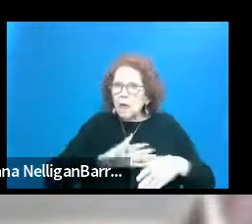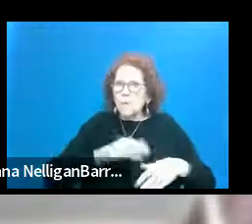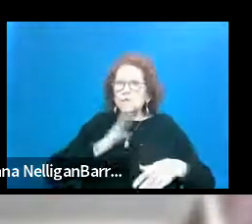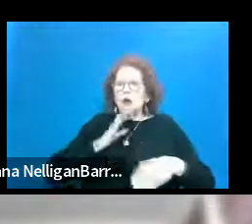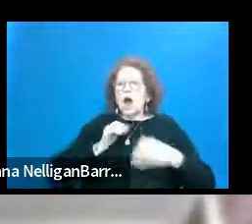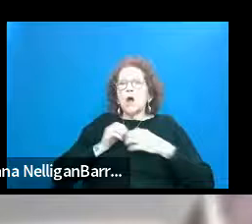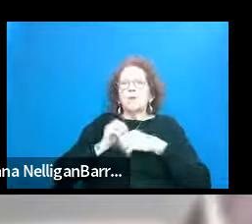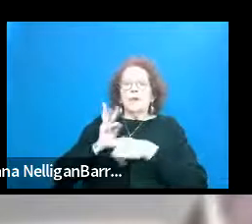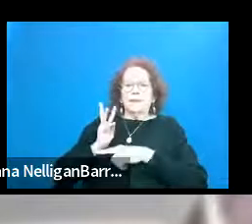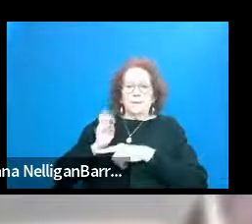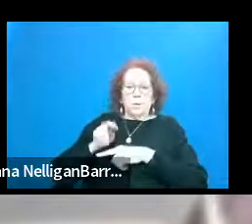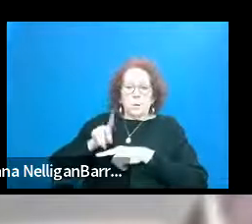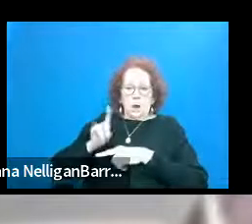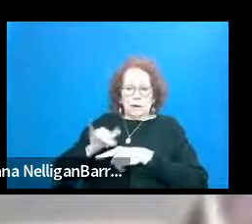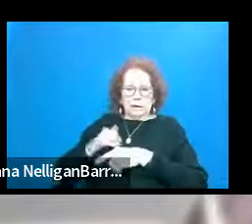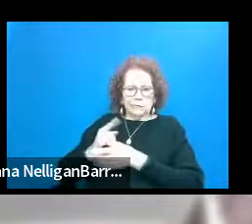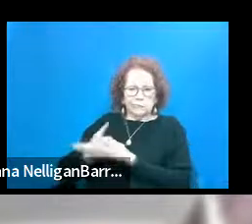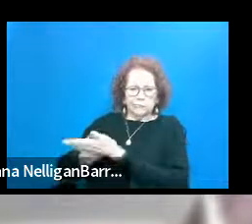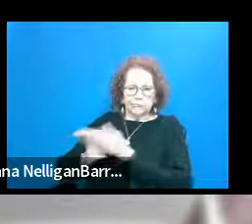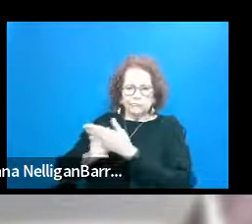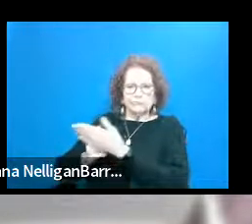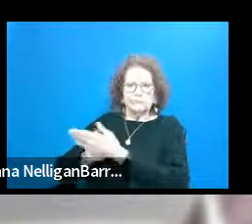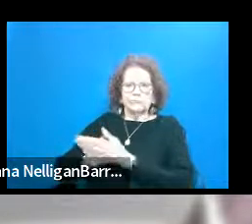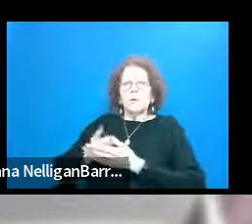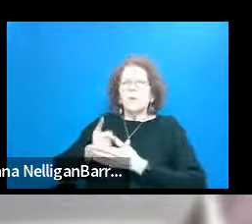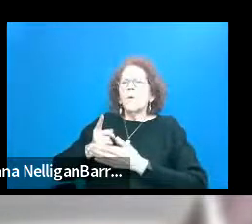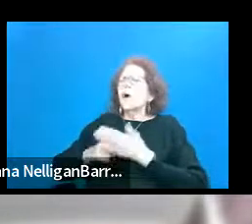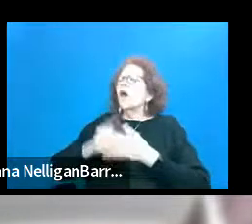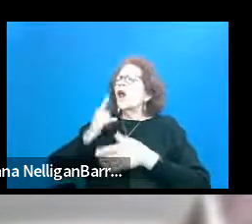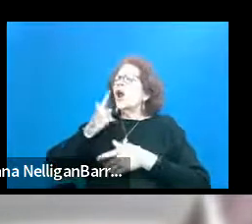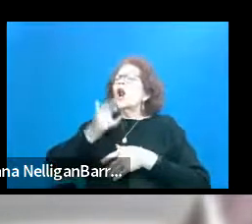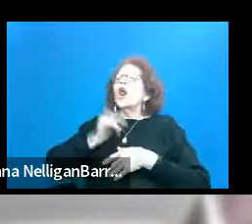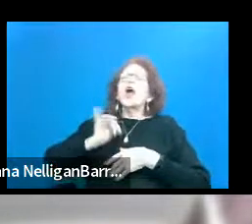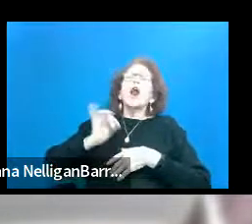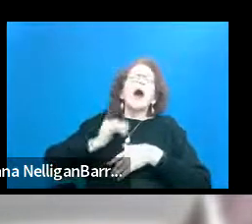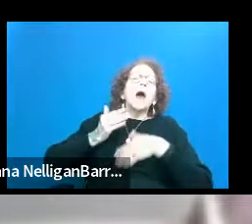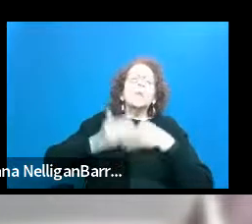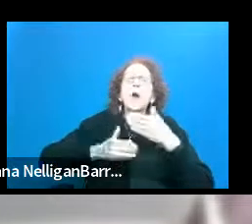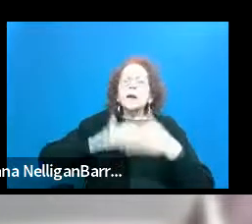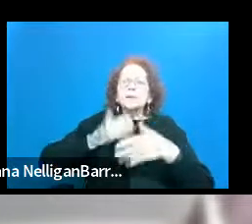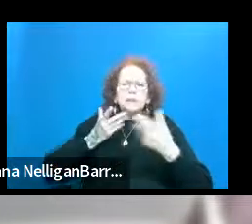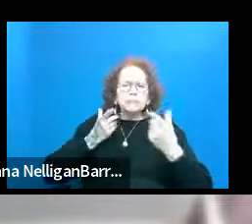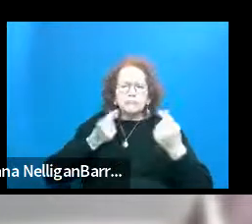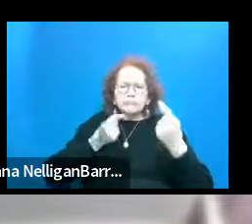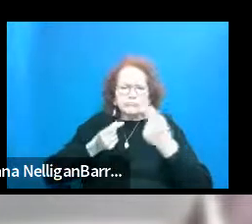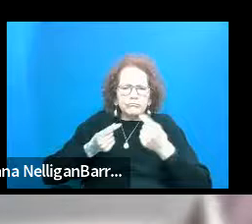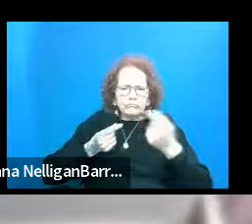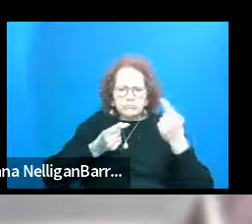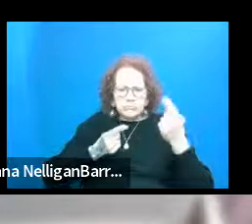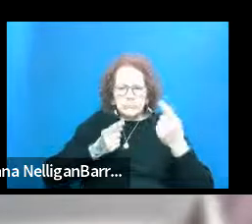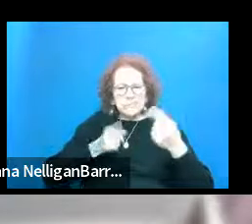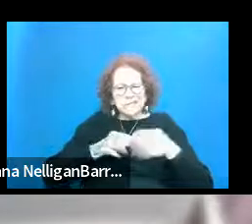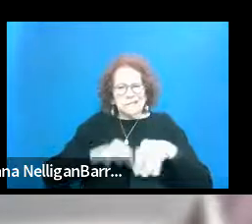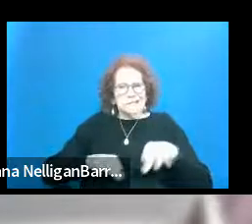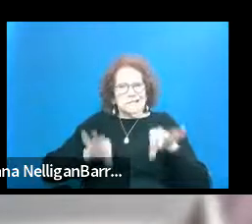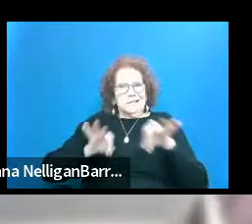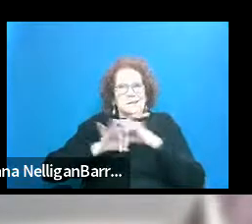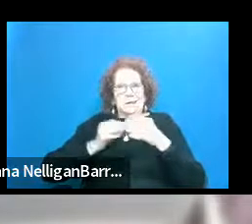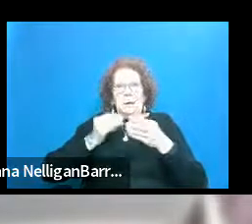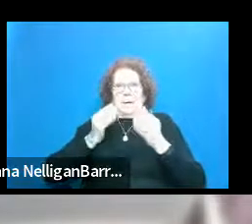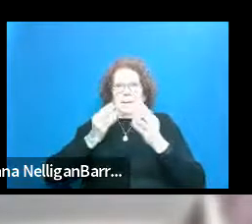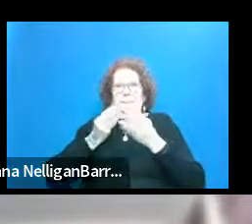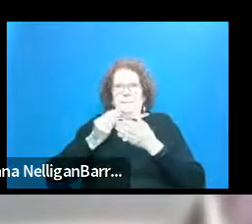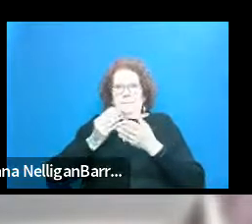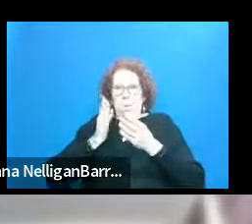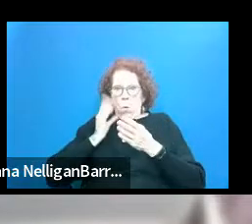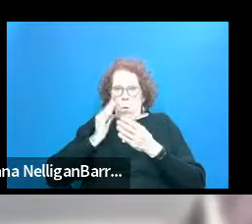that process will look like. And essentially, this meeting goes away, but hopefully everyone's good with that. I think in